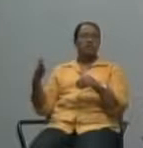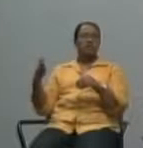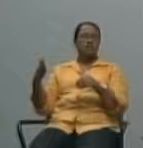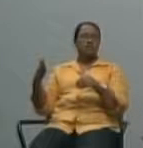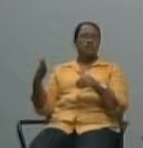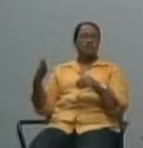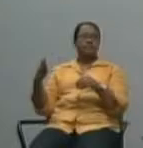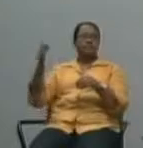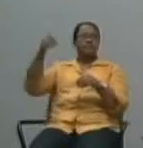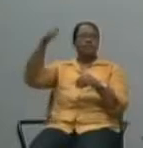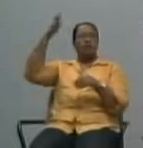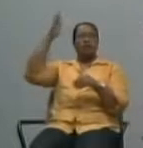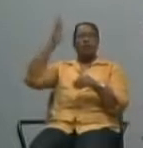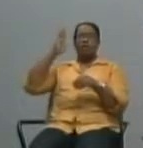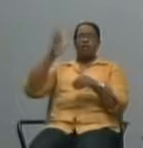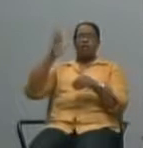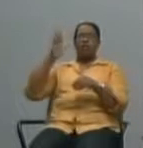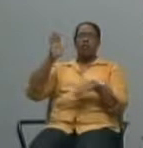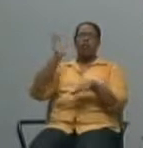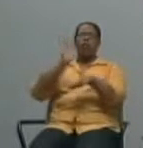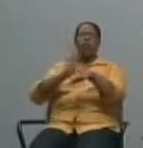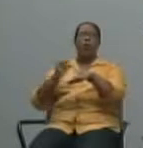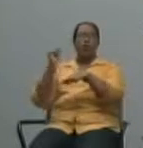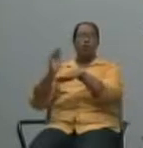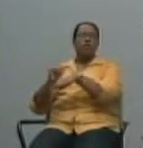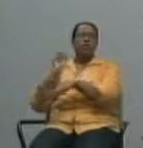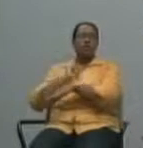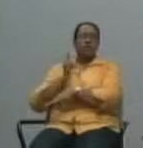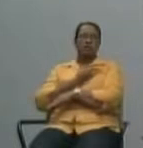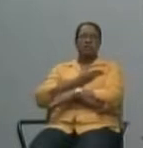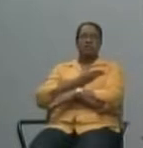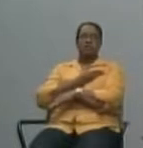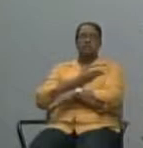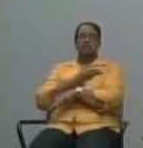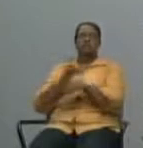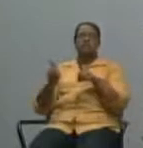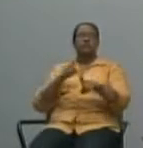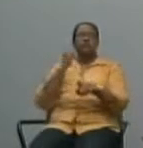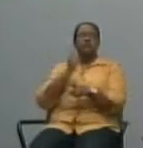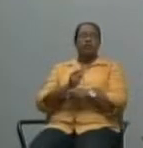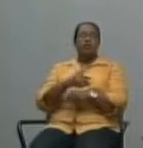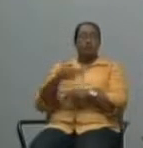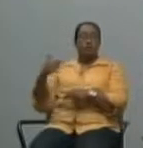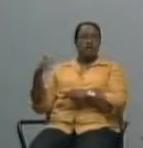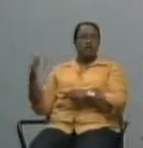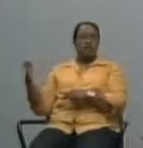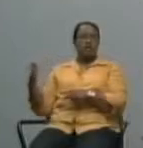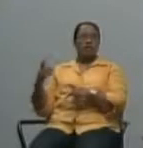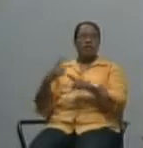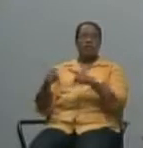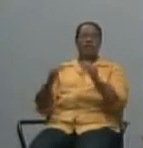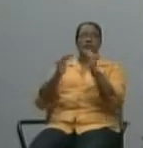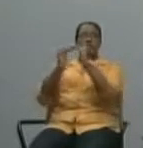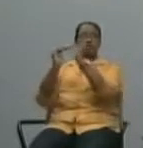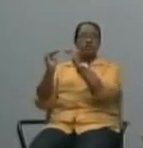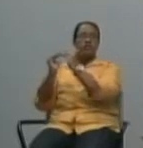to take action, not just to remain in words, but to make justice